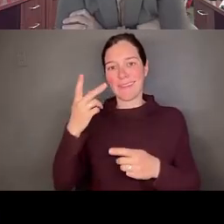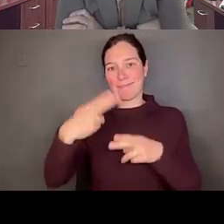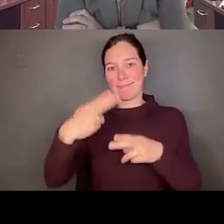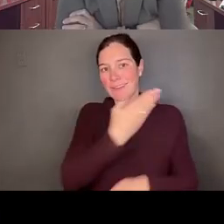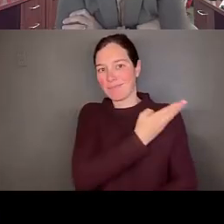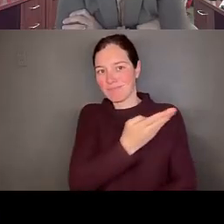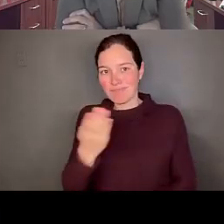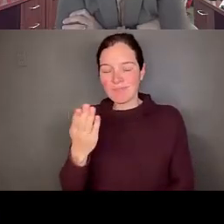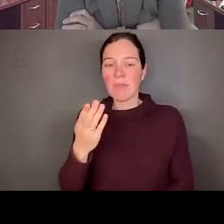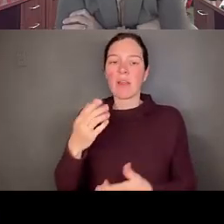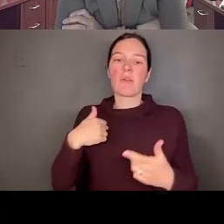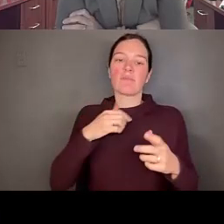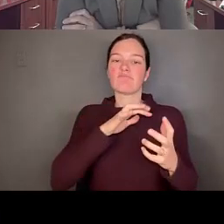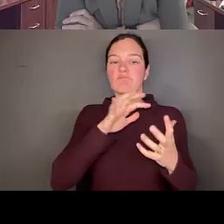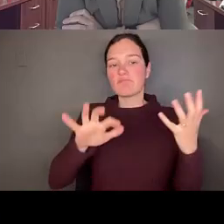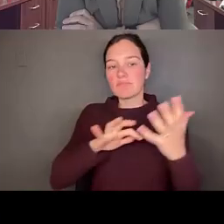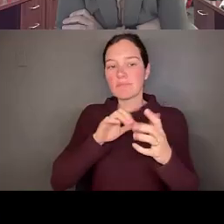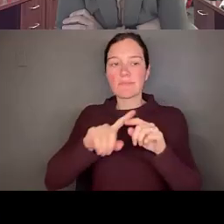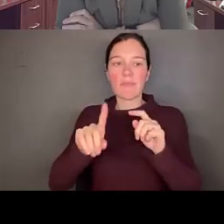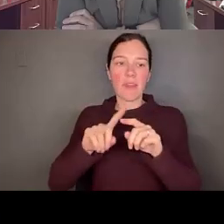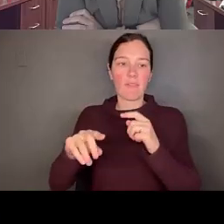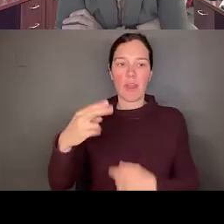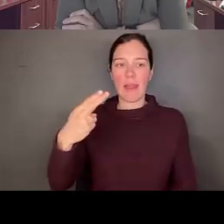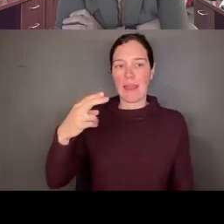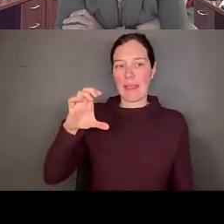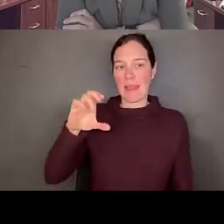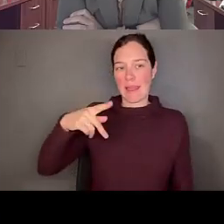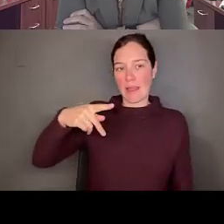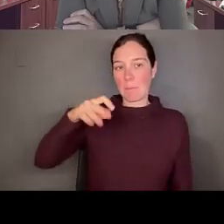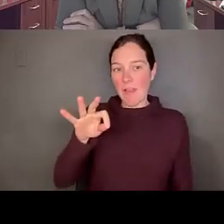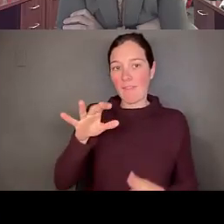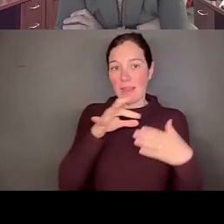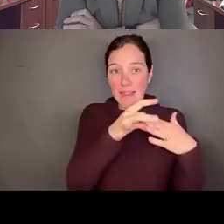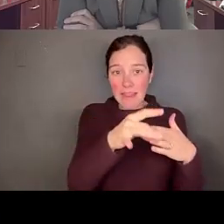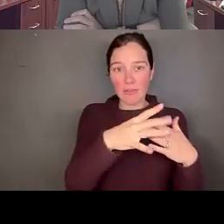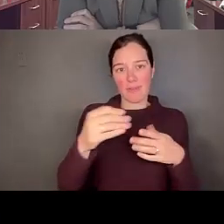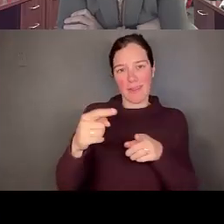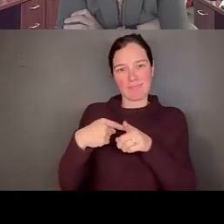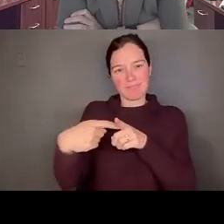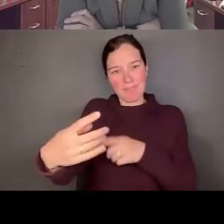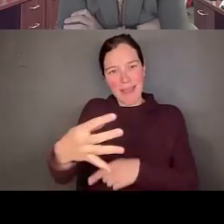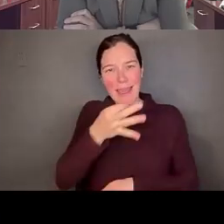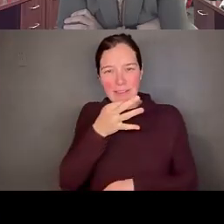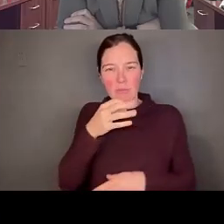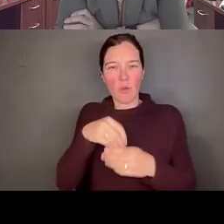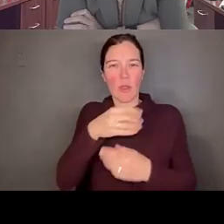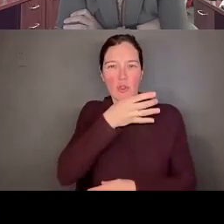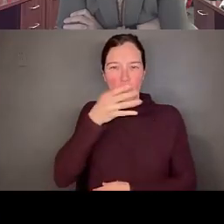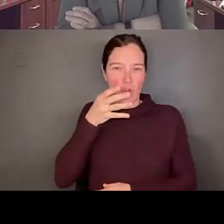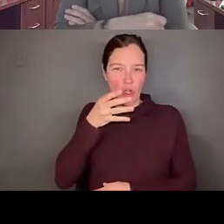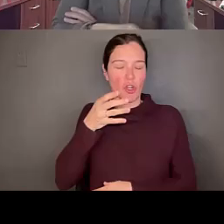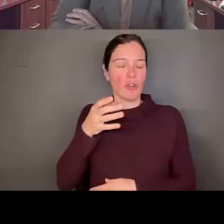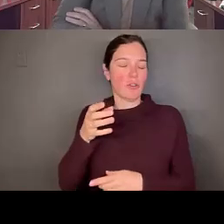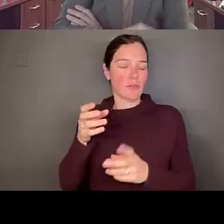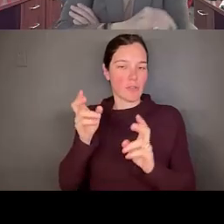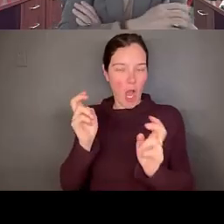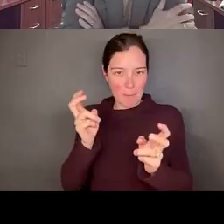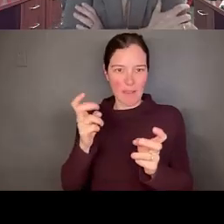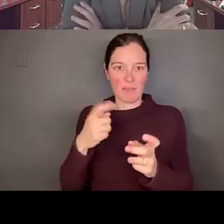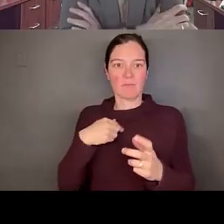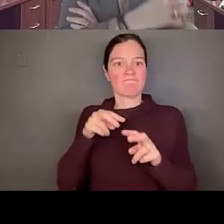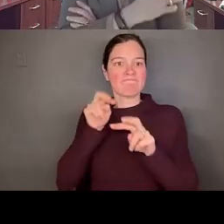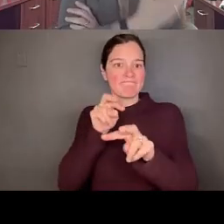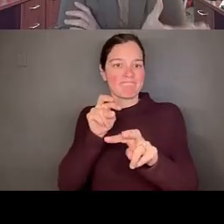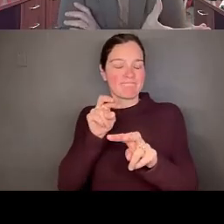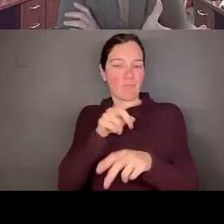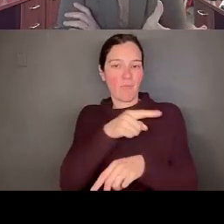the screen, but a mixture of HCPF leaders and absolute experts, and they're all subject matter experts, and we're looking forward to